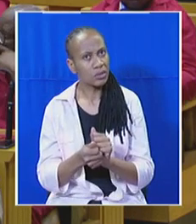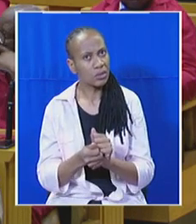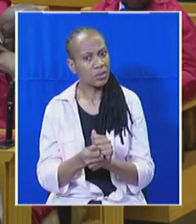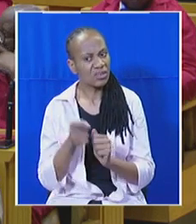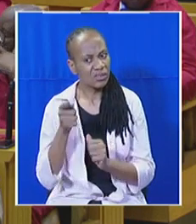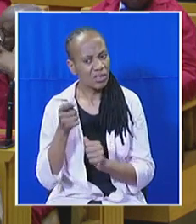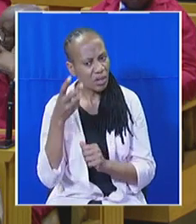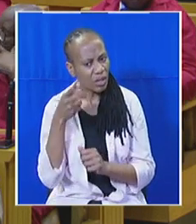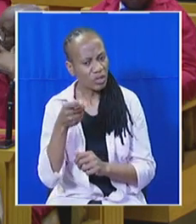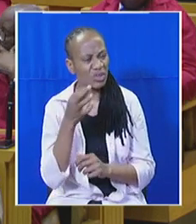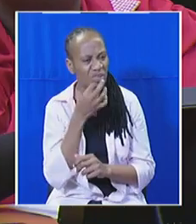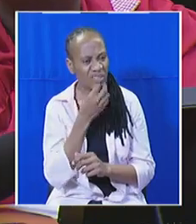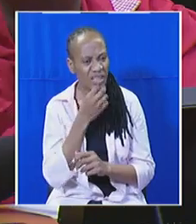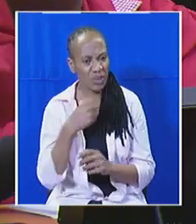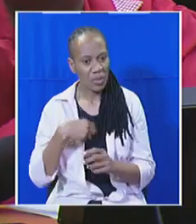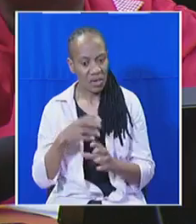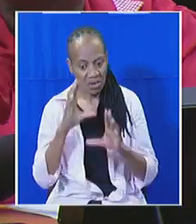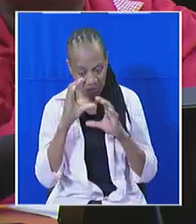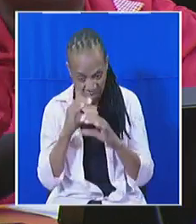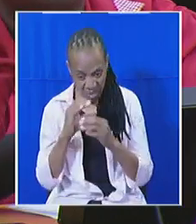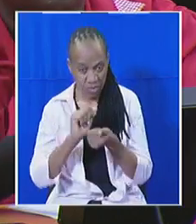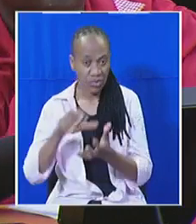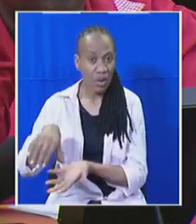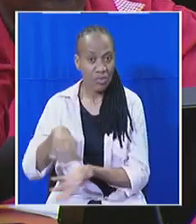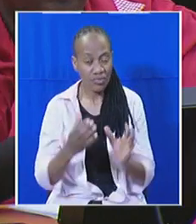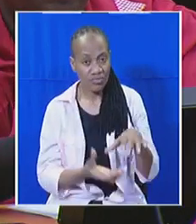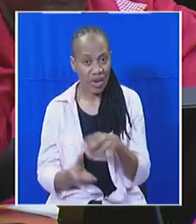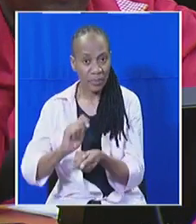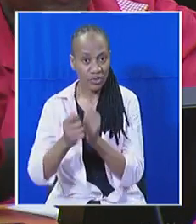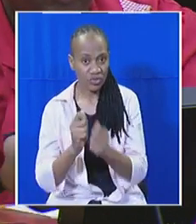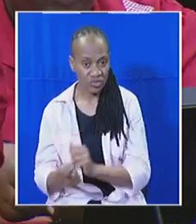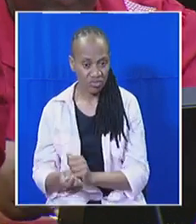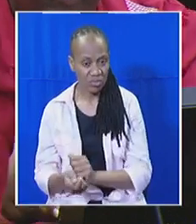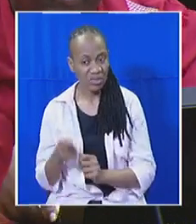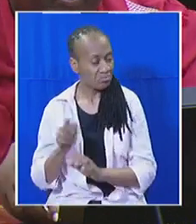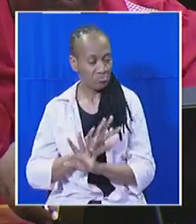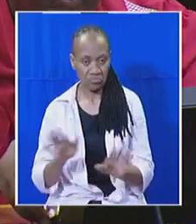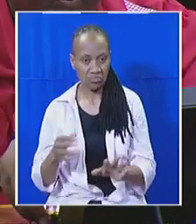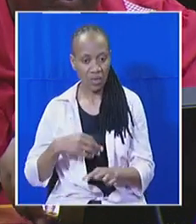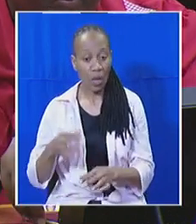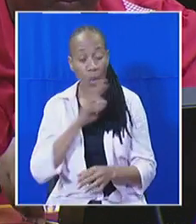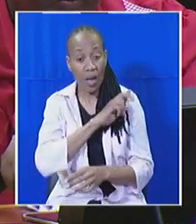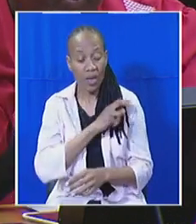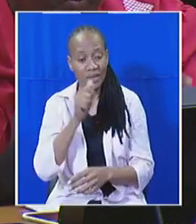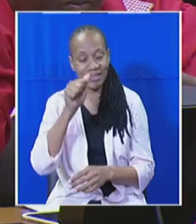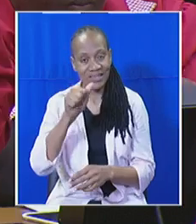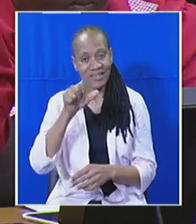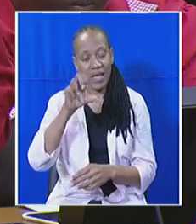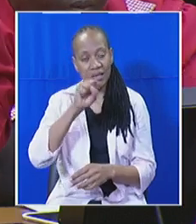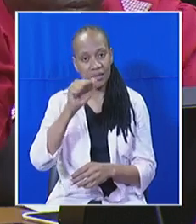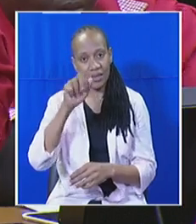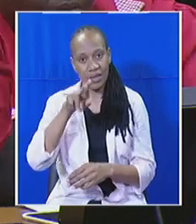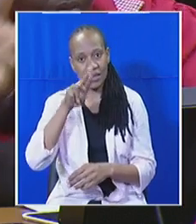the transformation of rugby in this country. And secondly, you said SARU is doing a great job in terms of transforming rugby in this